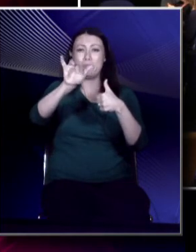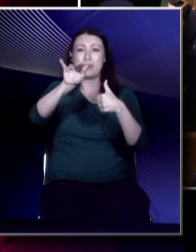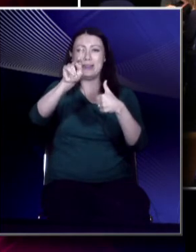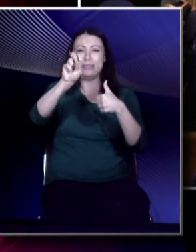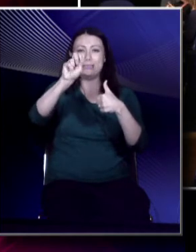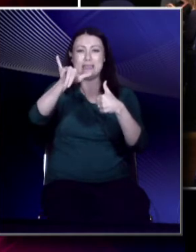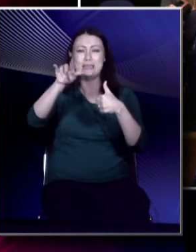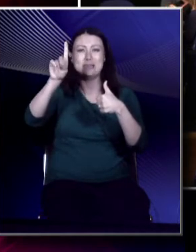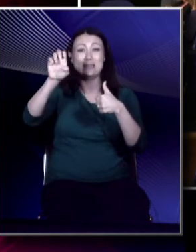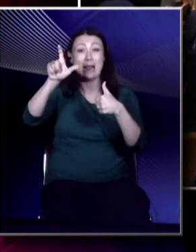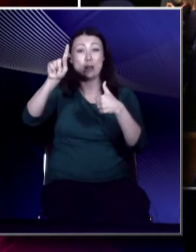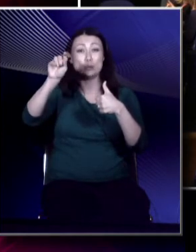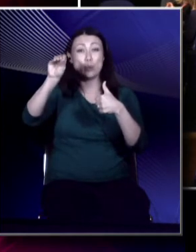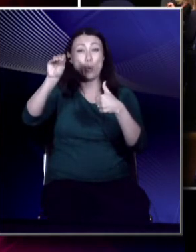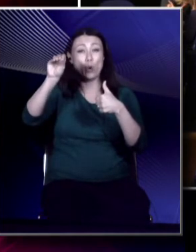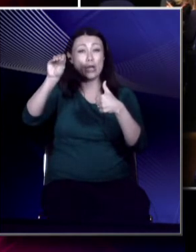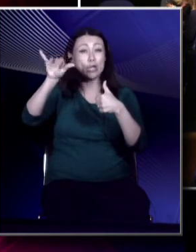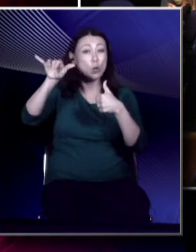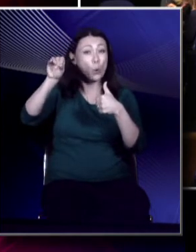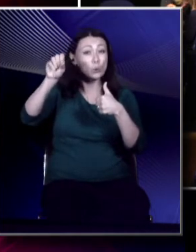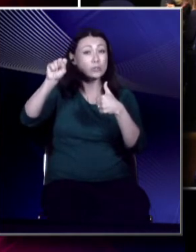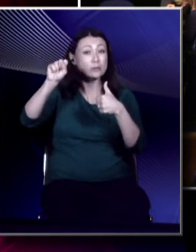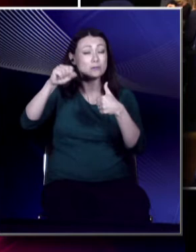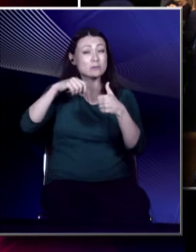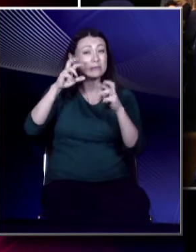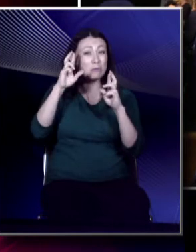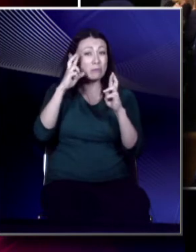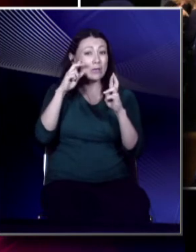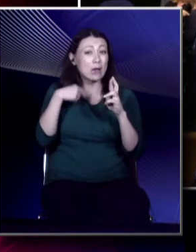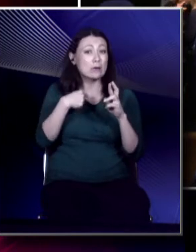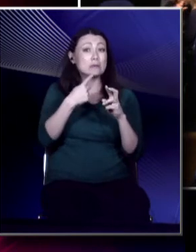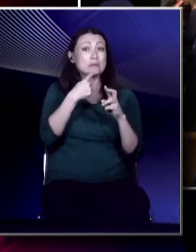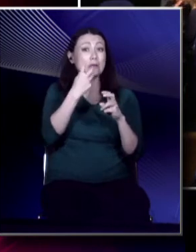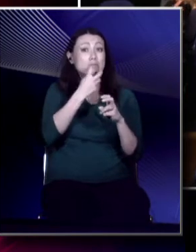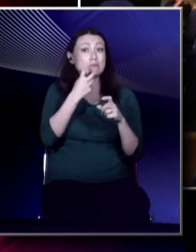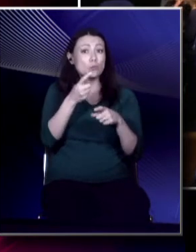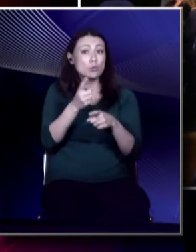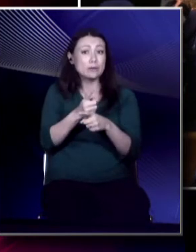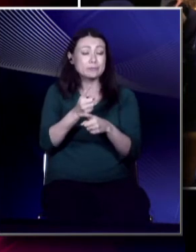Dehoyos. Did I pronounce that right?